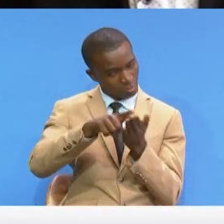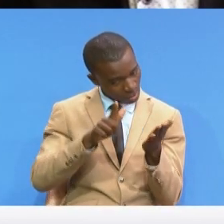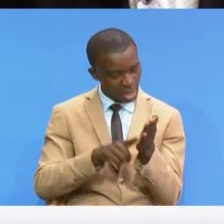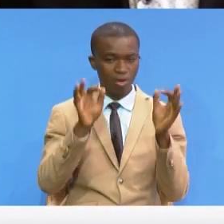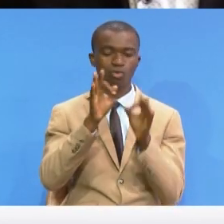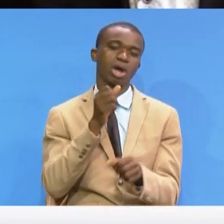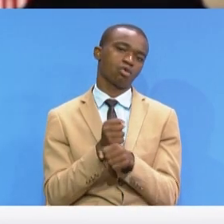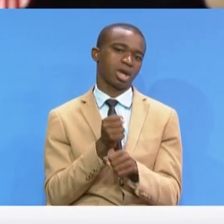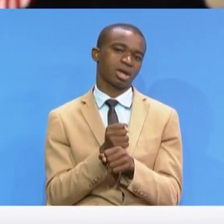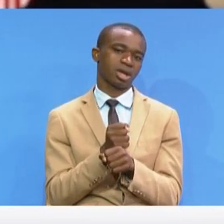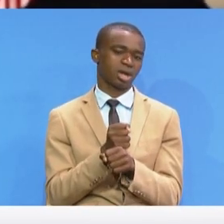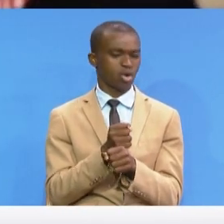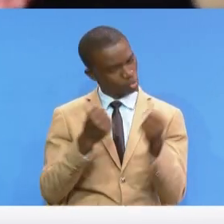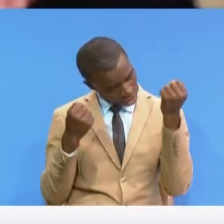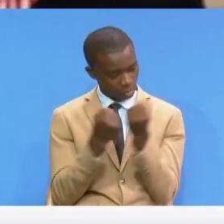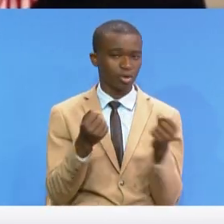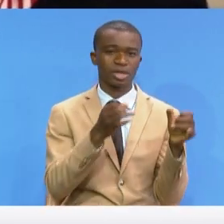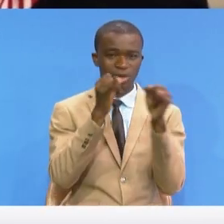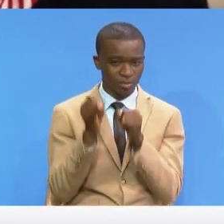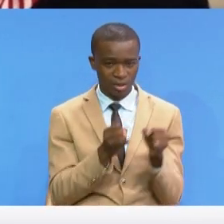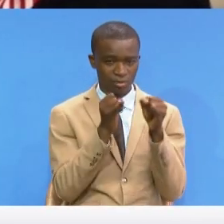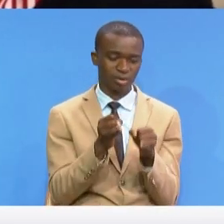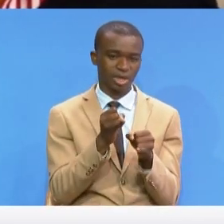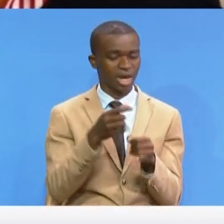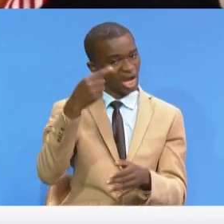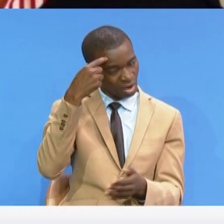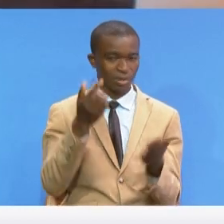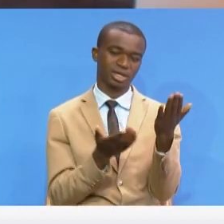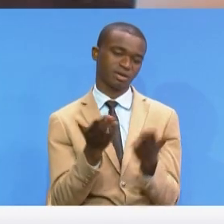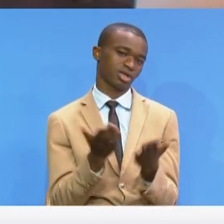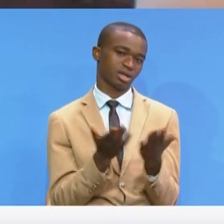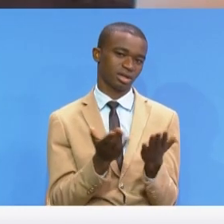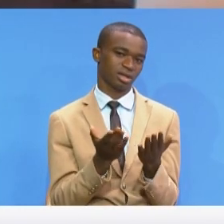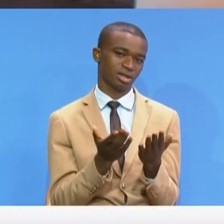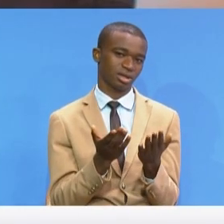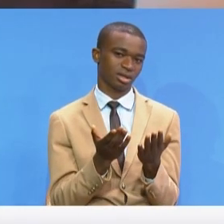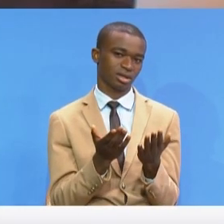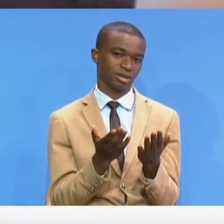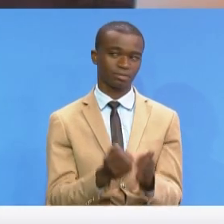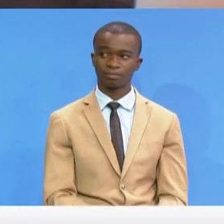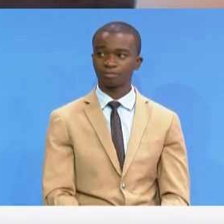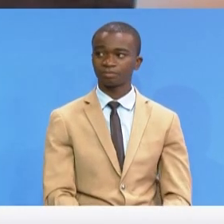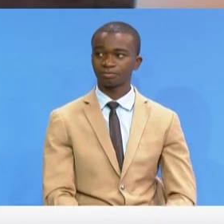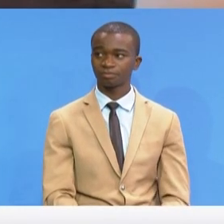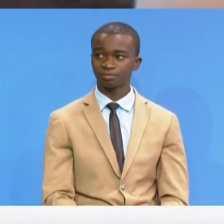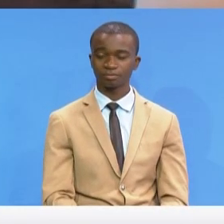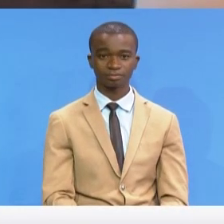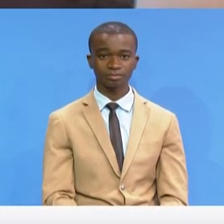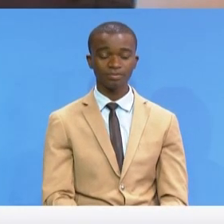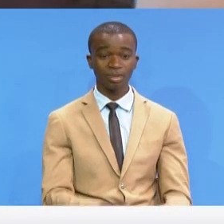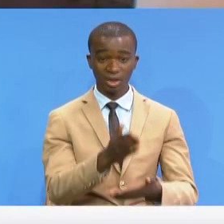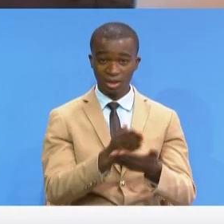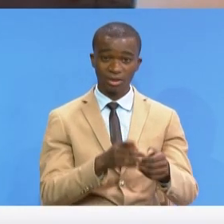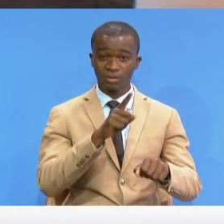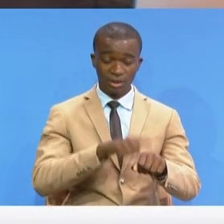framework to support the implementation of e-government services. You find that whenever the government is trying to